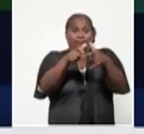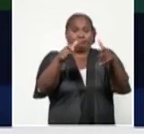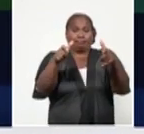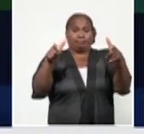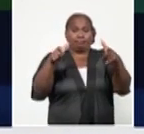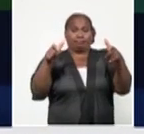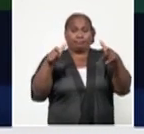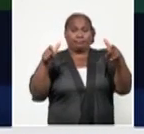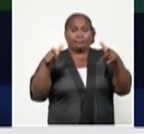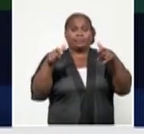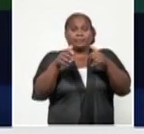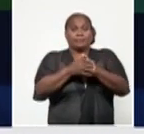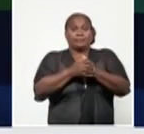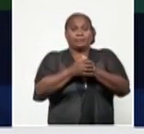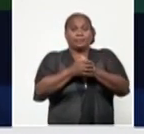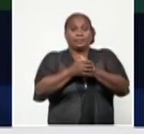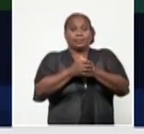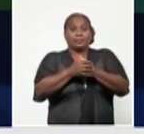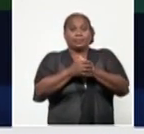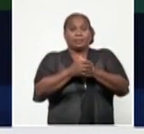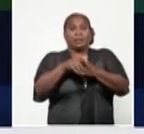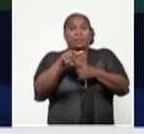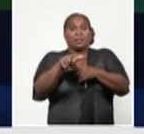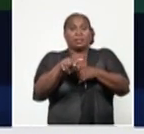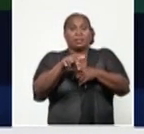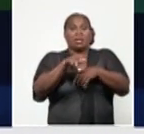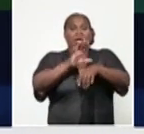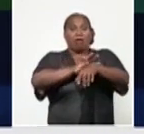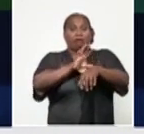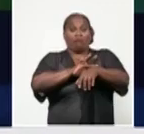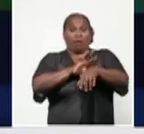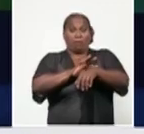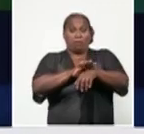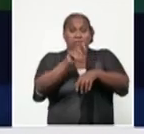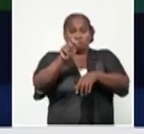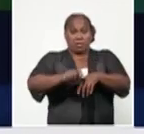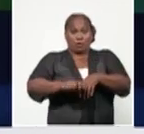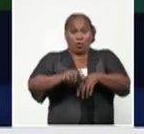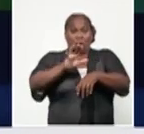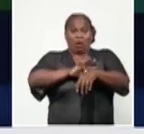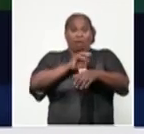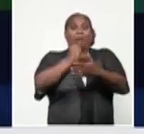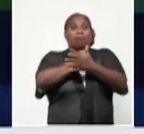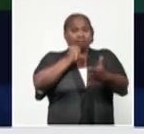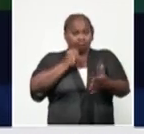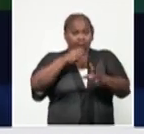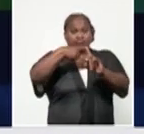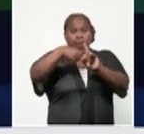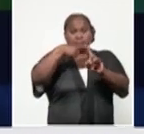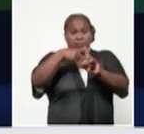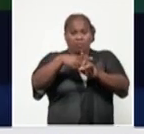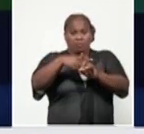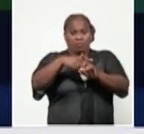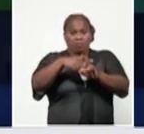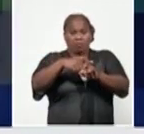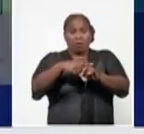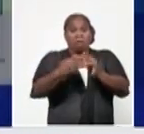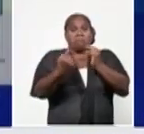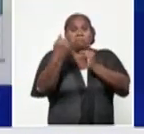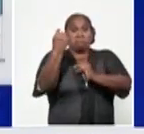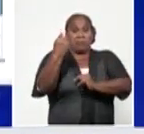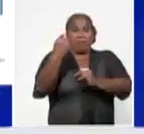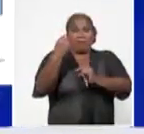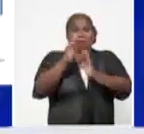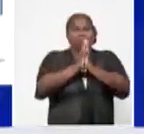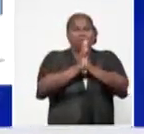importance of the measures being taken by the country in response to this new spike in cases. If you look at this first